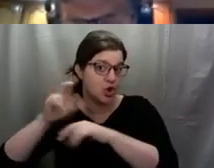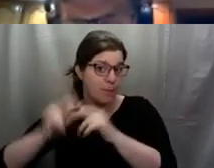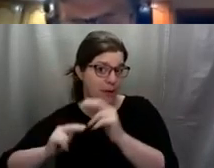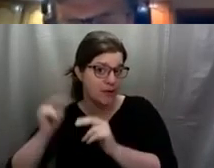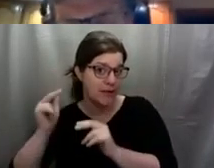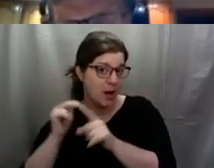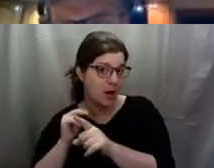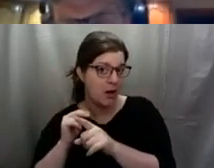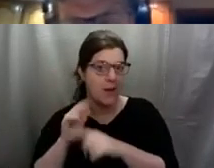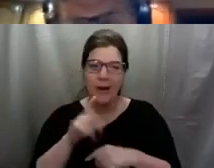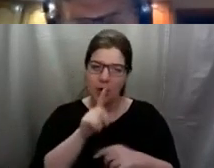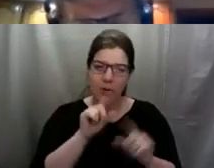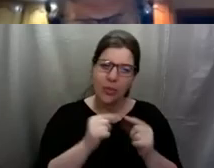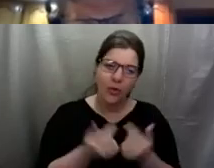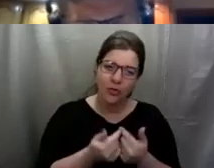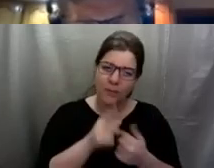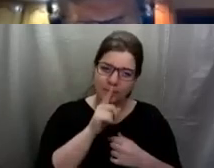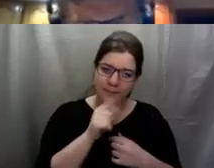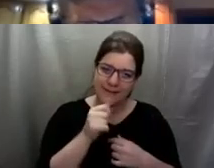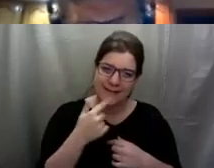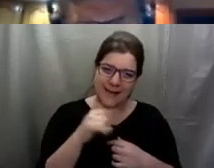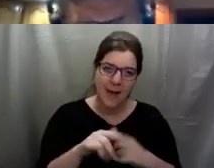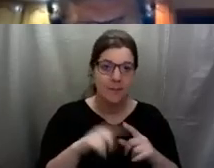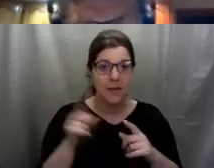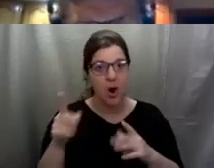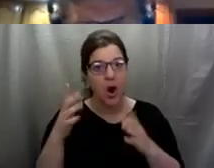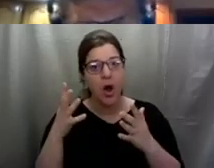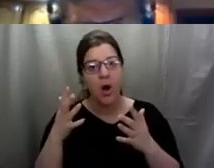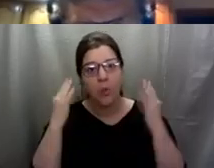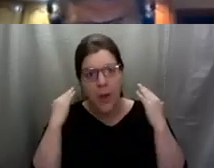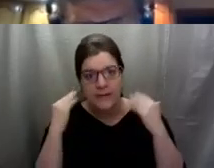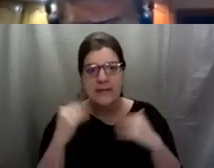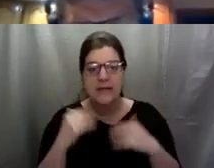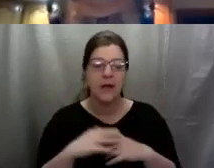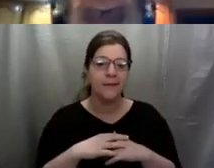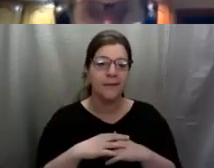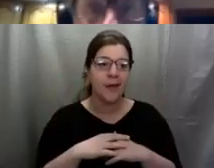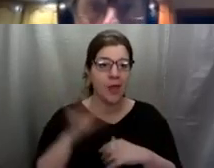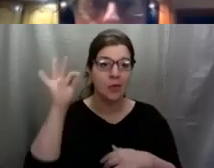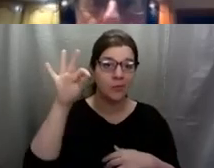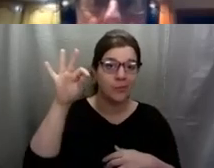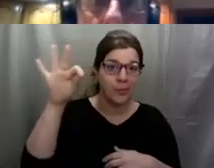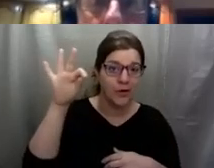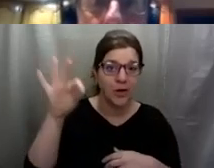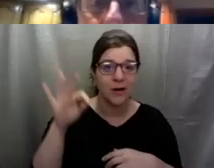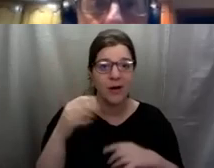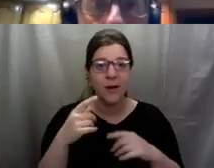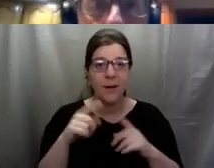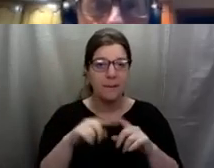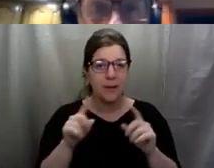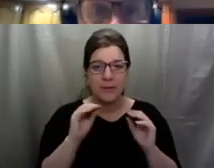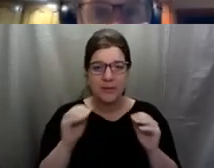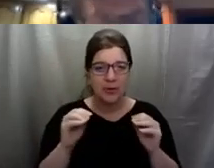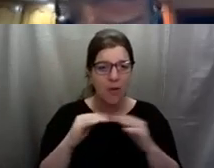the group didn't say this, but like, you know, some churches are kind of unwieldy online. It's still the same people talking that were talking in the pulpit, but like, there's not a flatness of